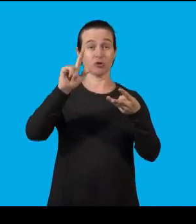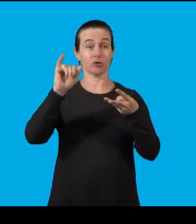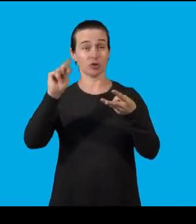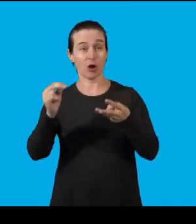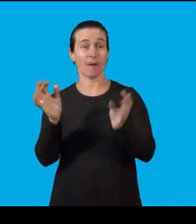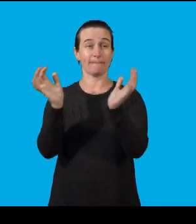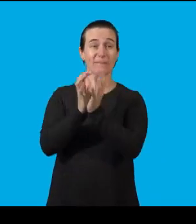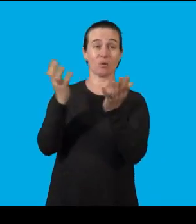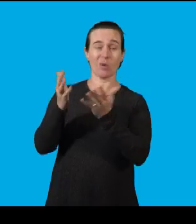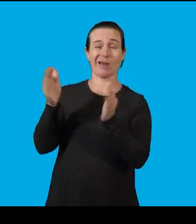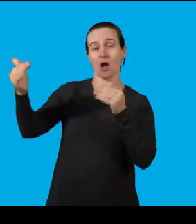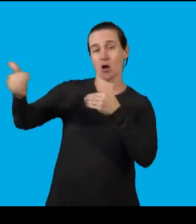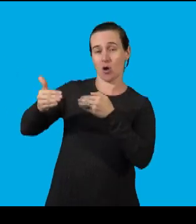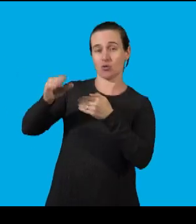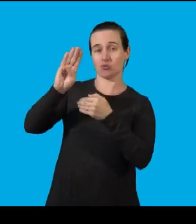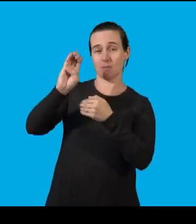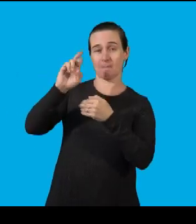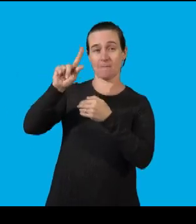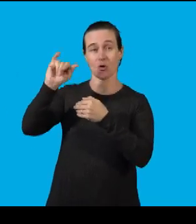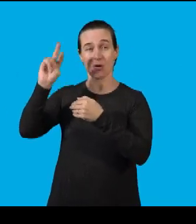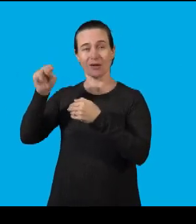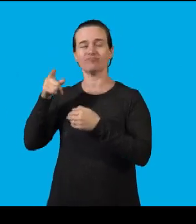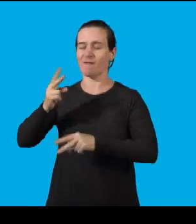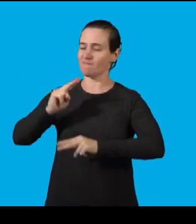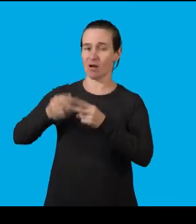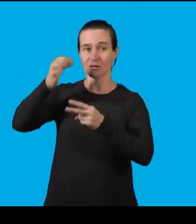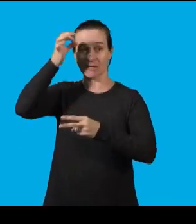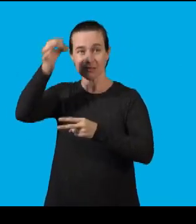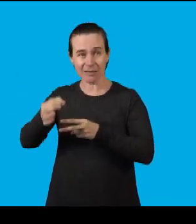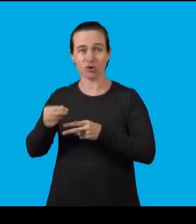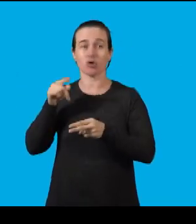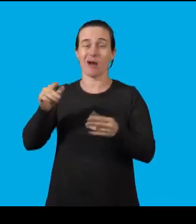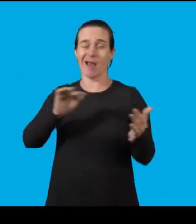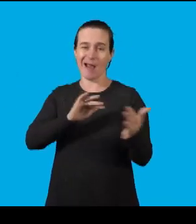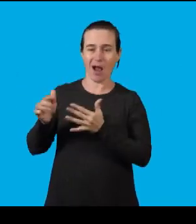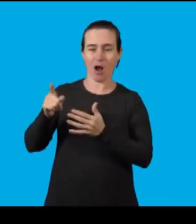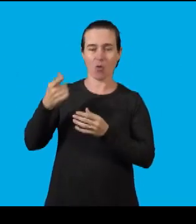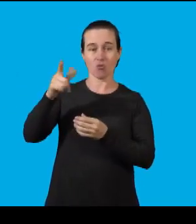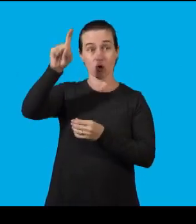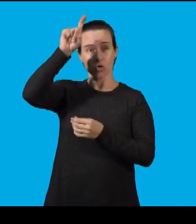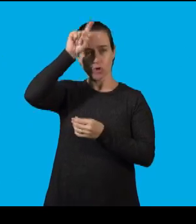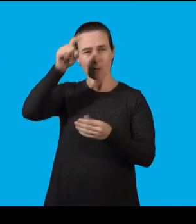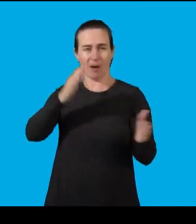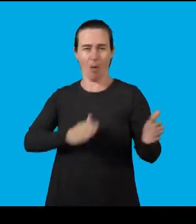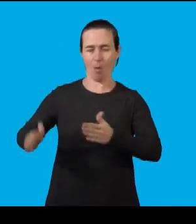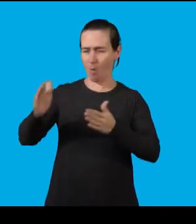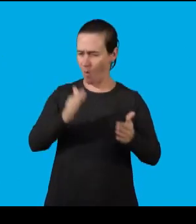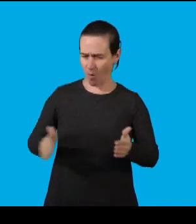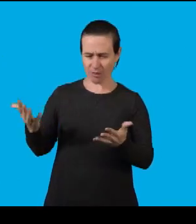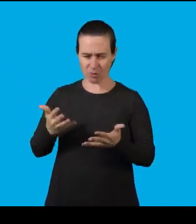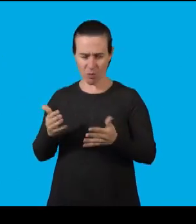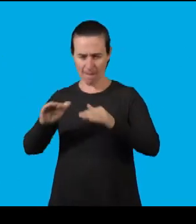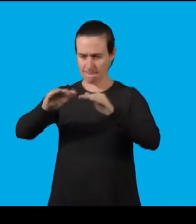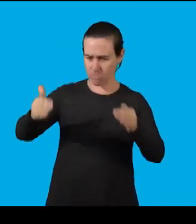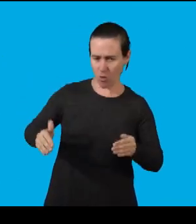It was at this meeting that the final decisions were made regarding how Germany should be organized